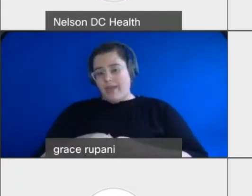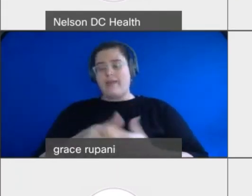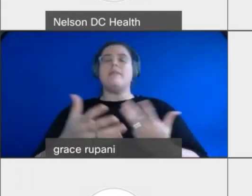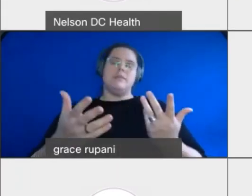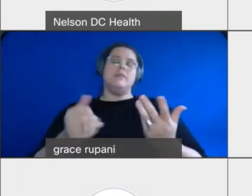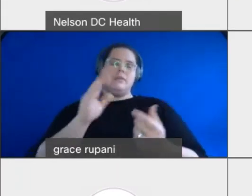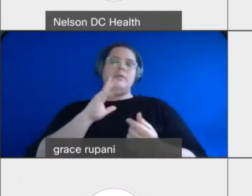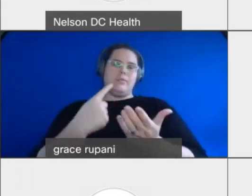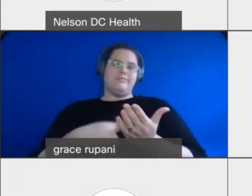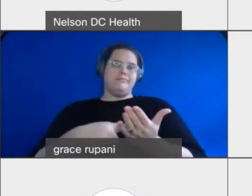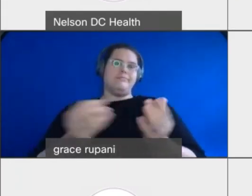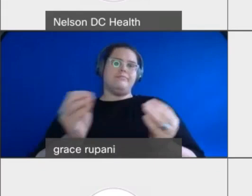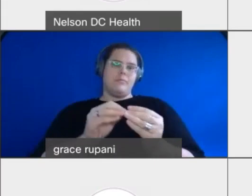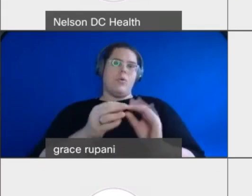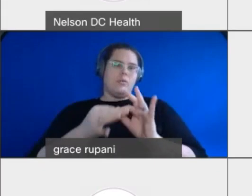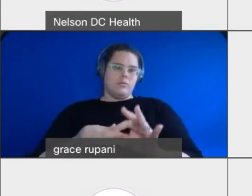DDA.